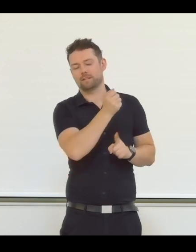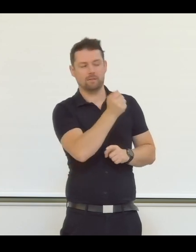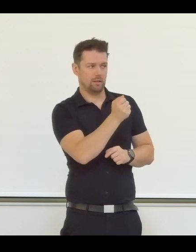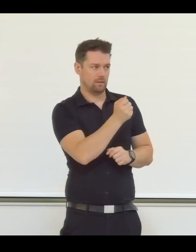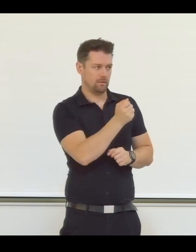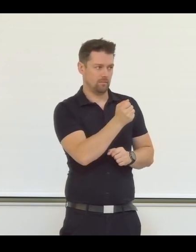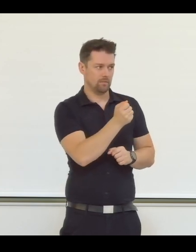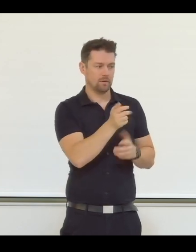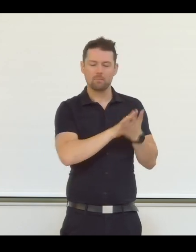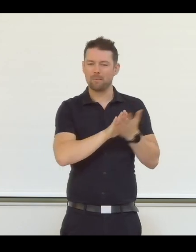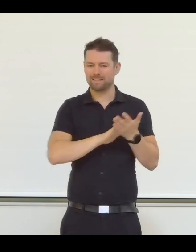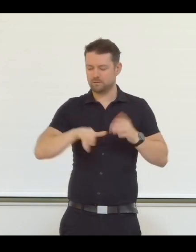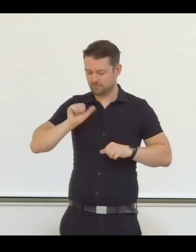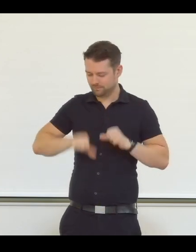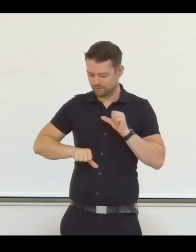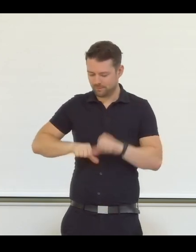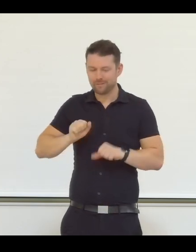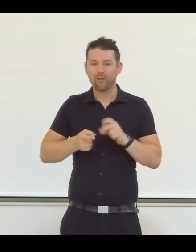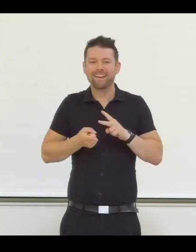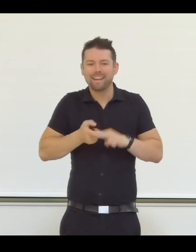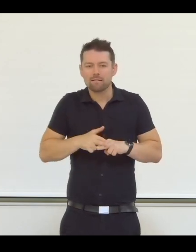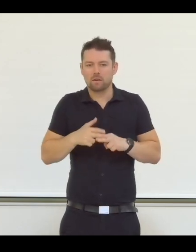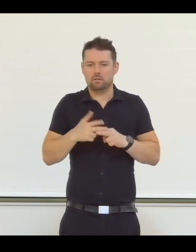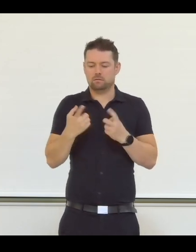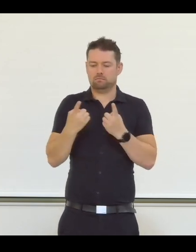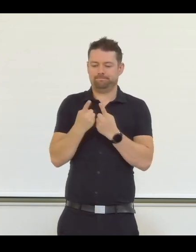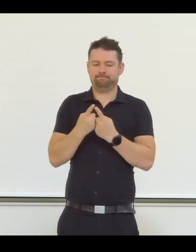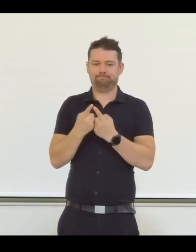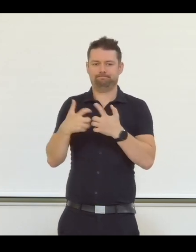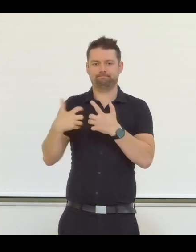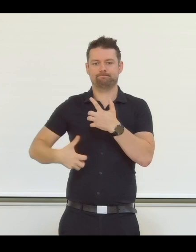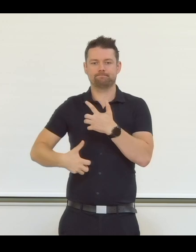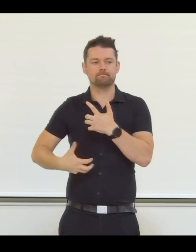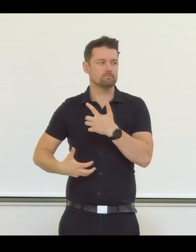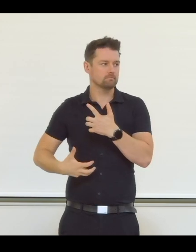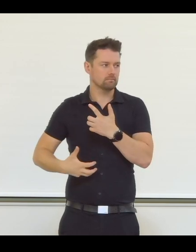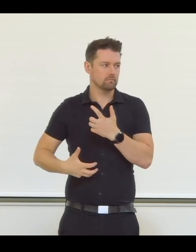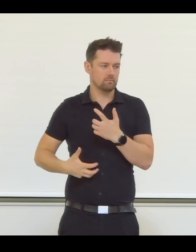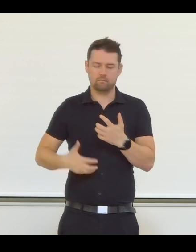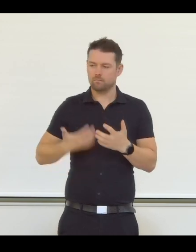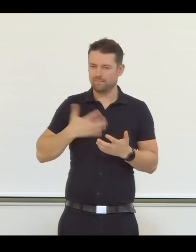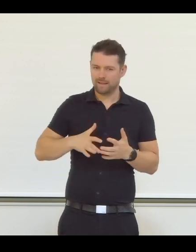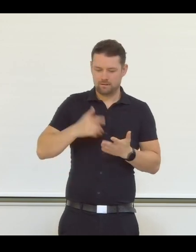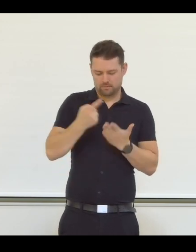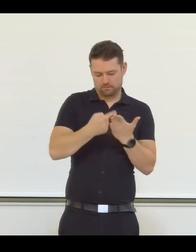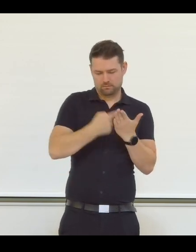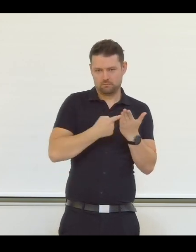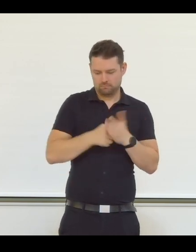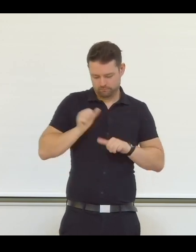to verifying that all the steps are kind of displayed or kind of dargestellt, like reflected